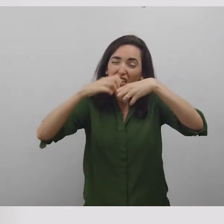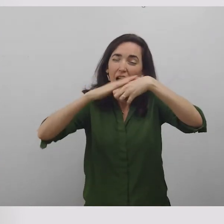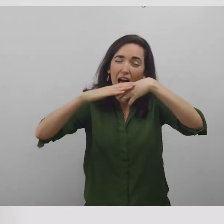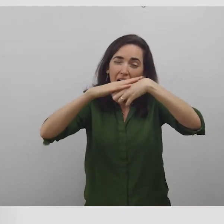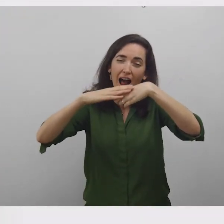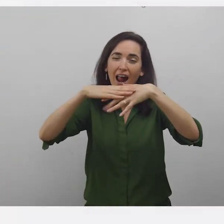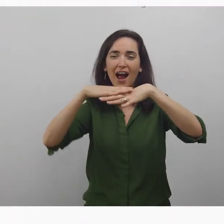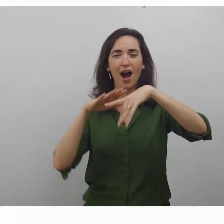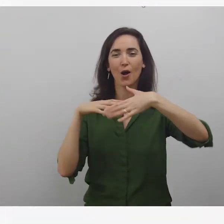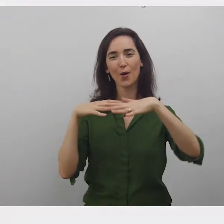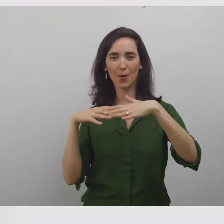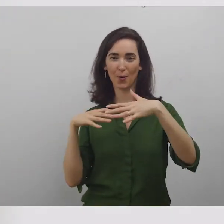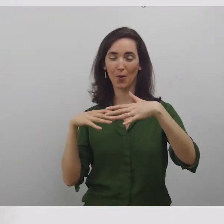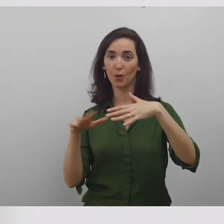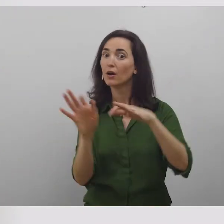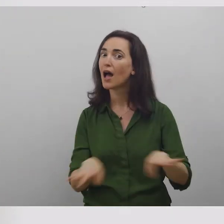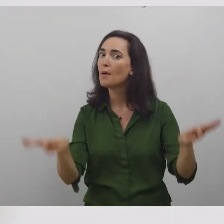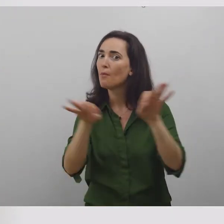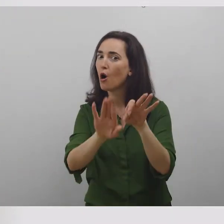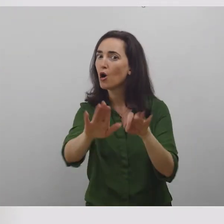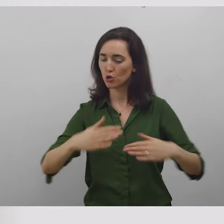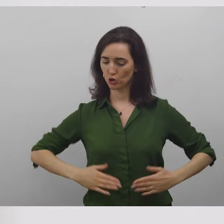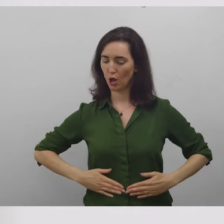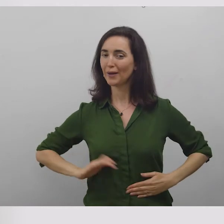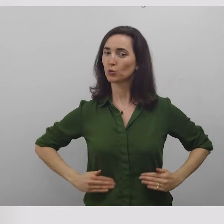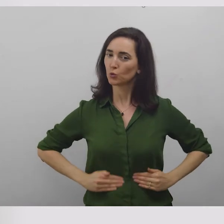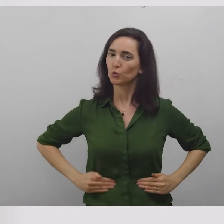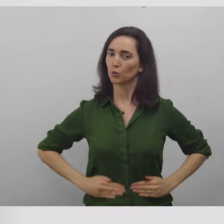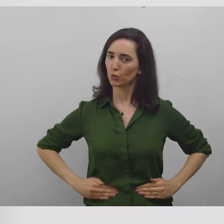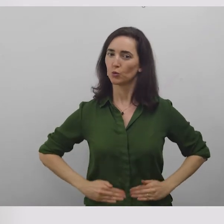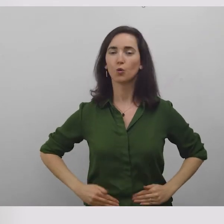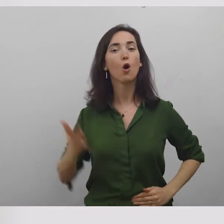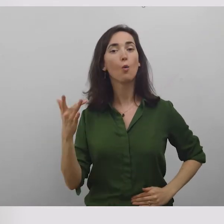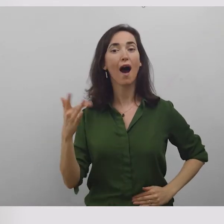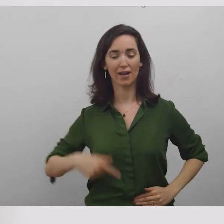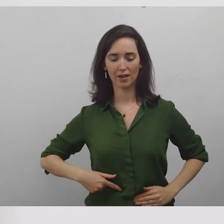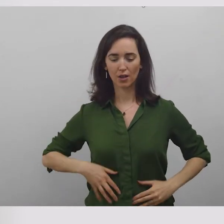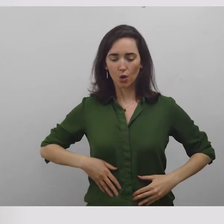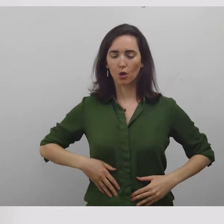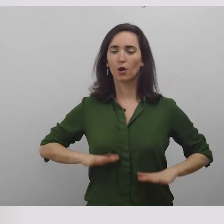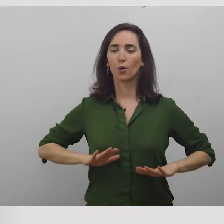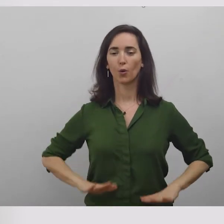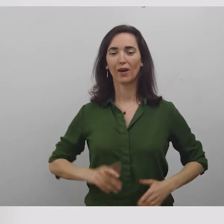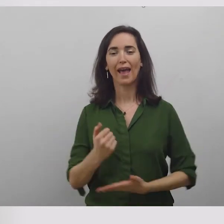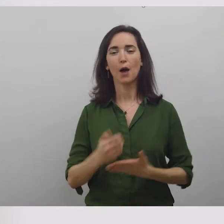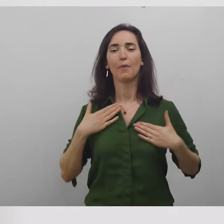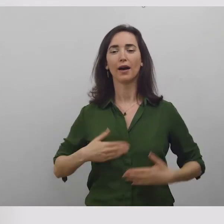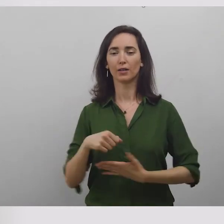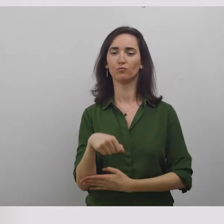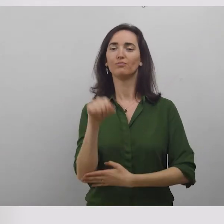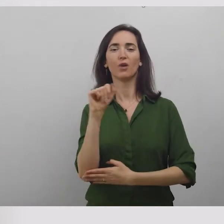knots we might have in the muscles. Don't forget your abdomen as well, because it's very important for posture to help us